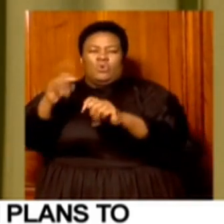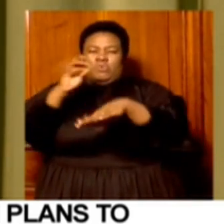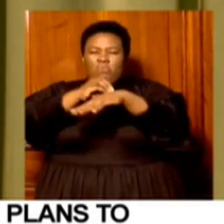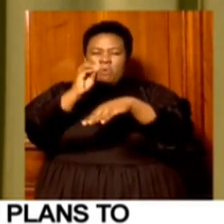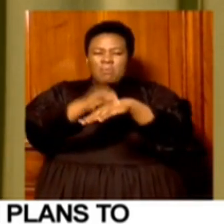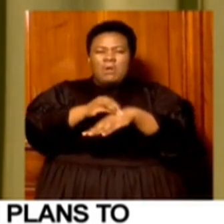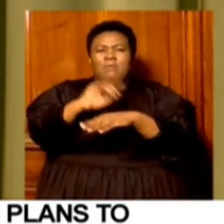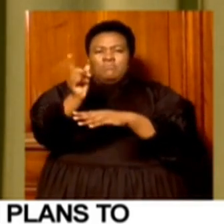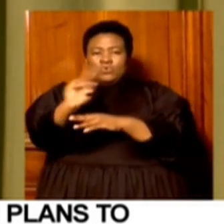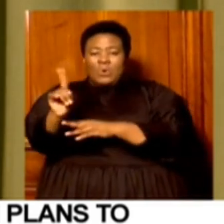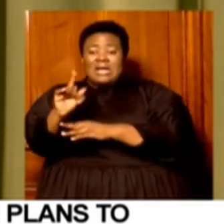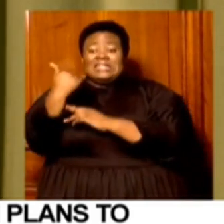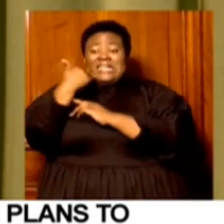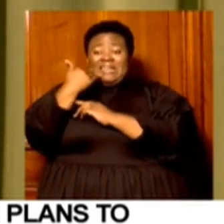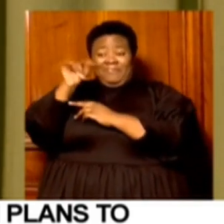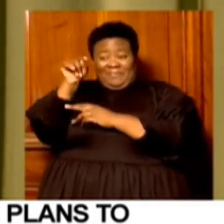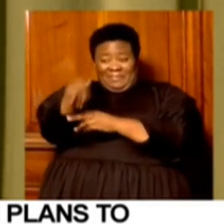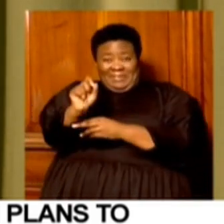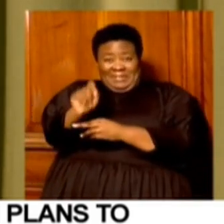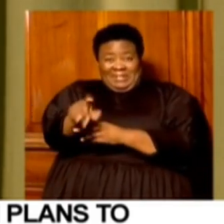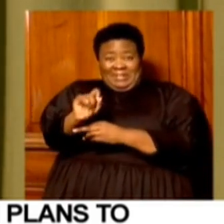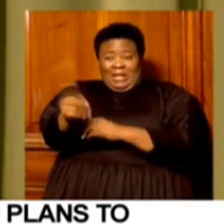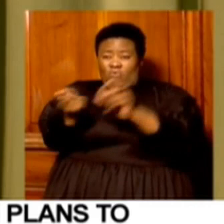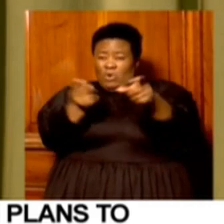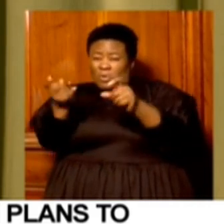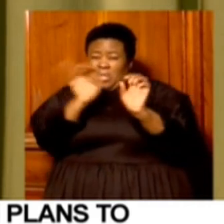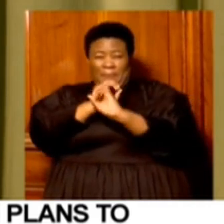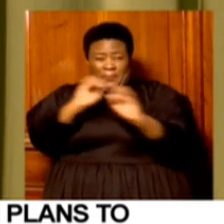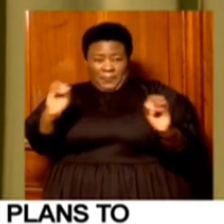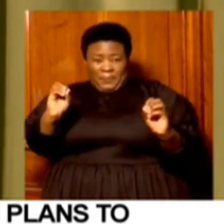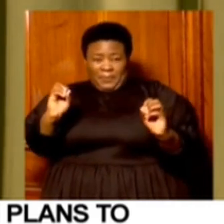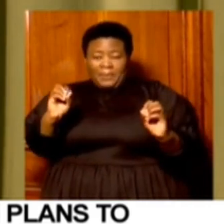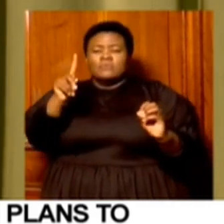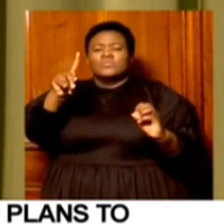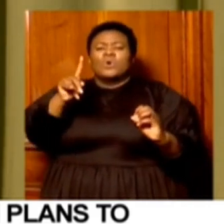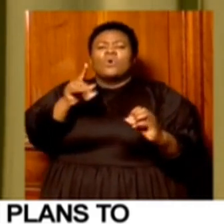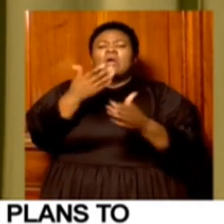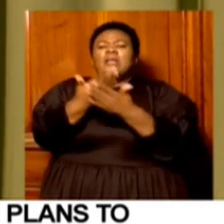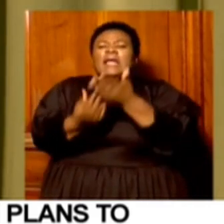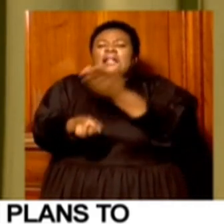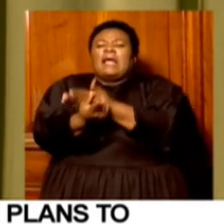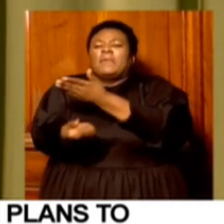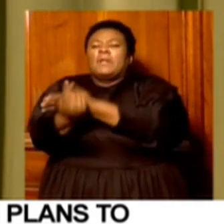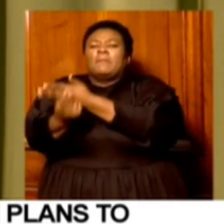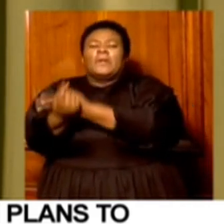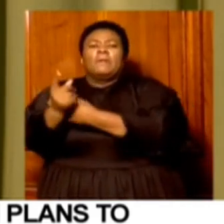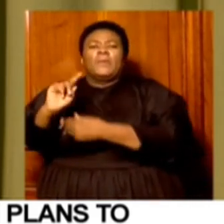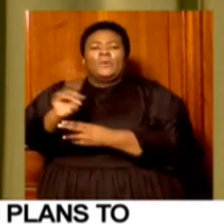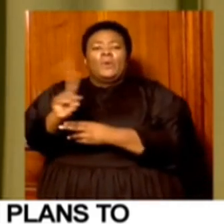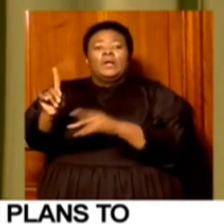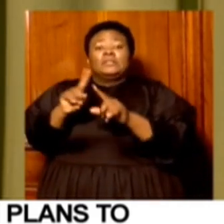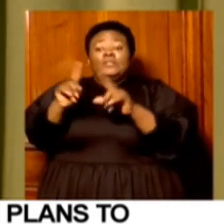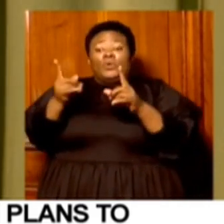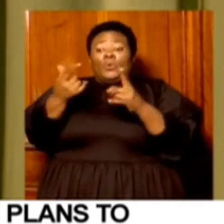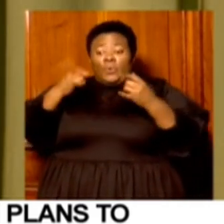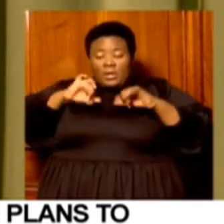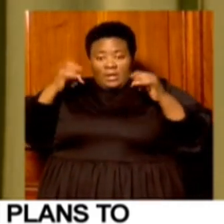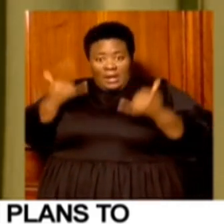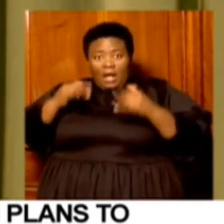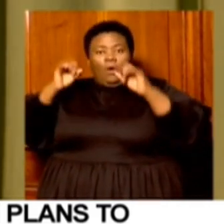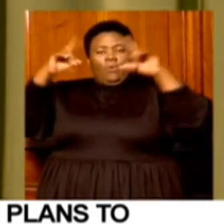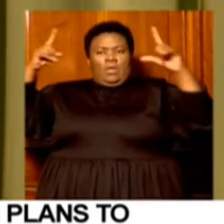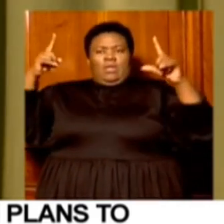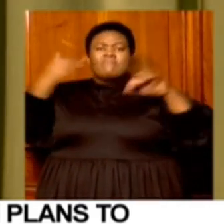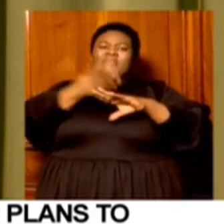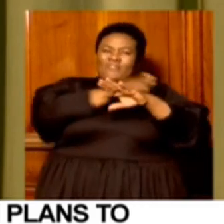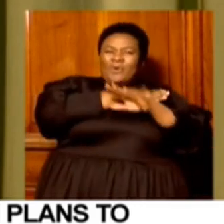an unregulated industry, like the taxi industry. And we are where we are today because of that. And let me